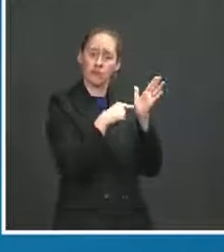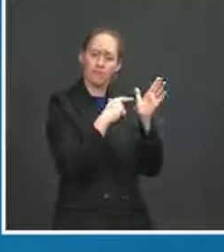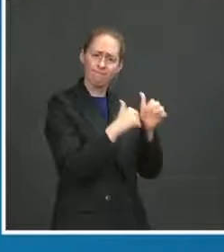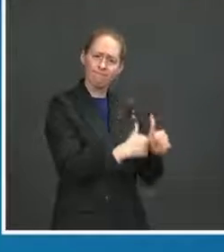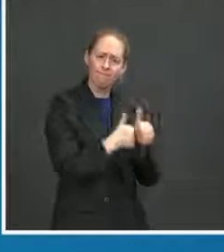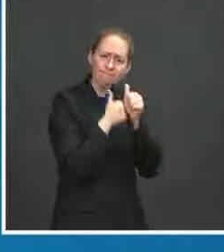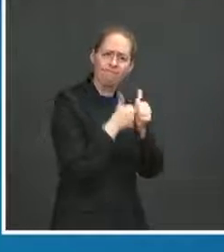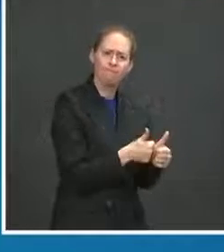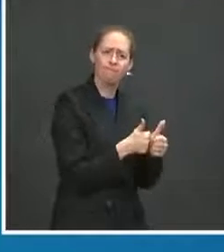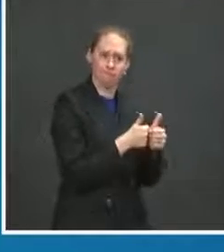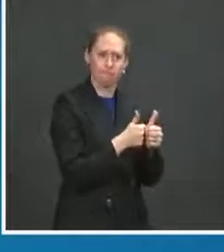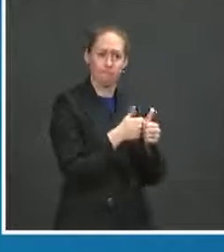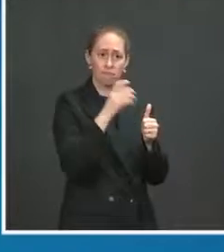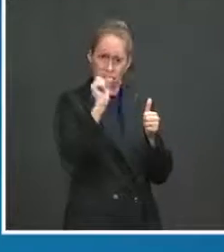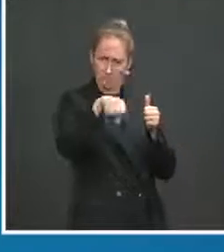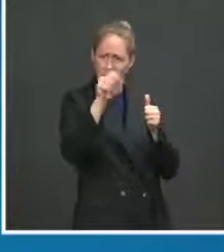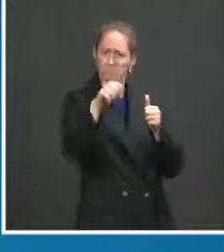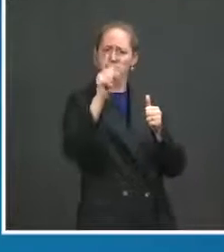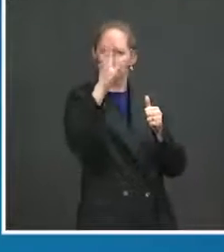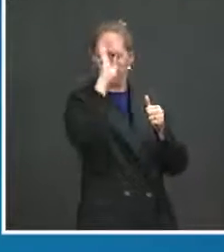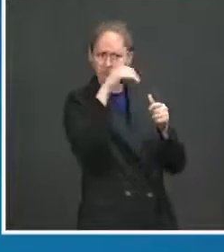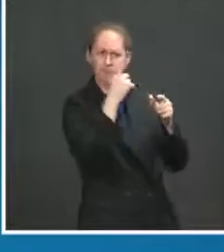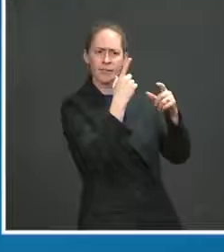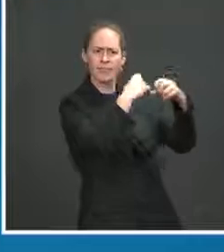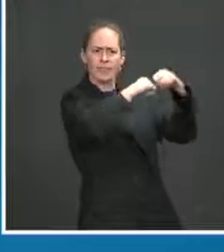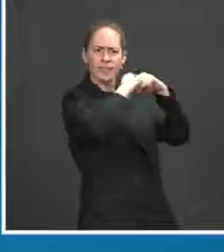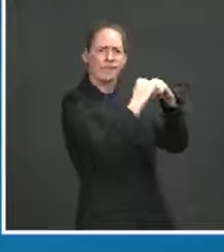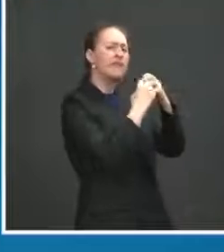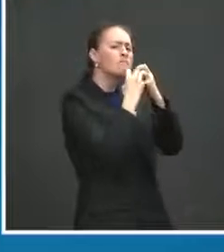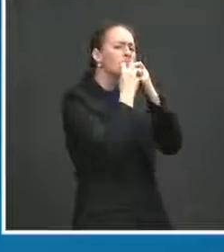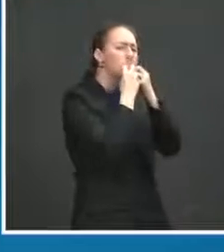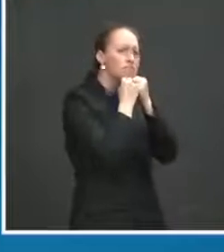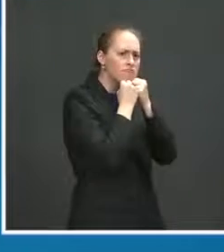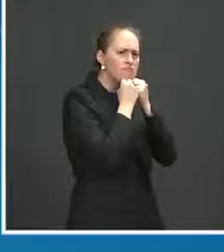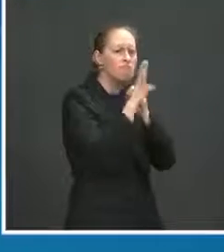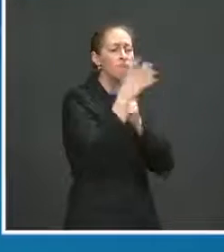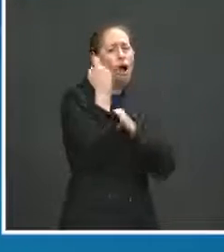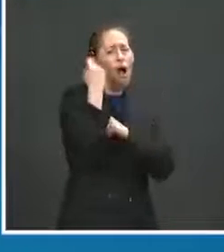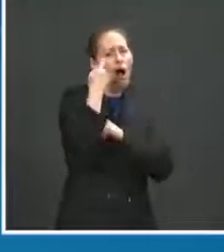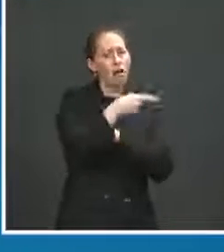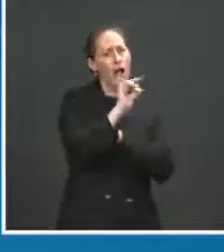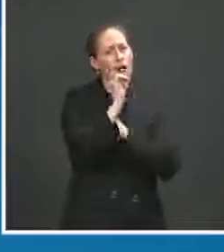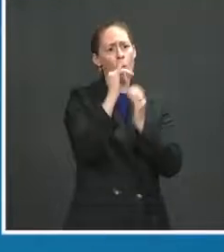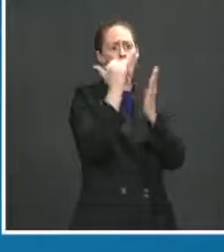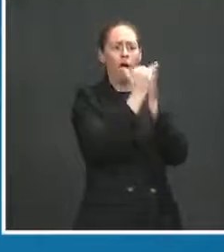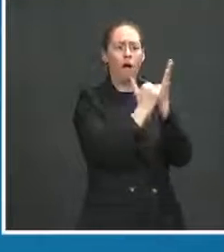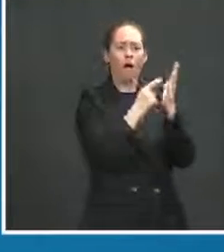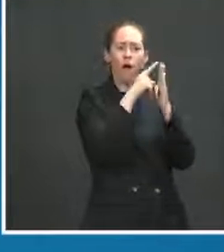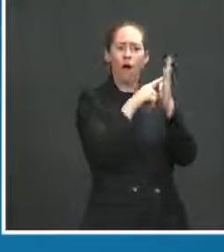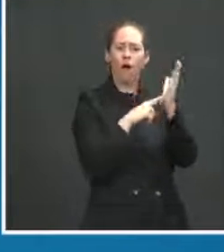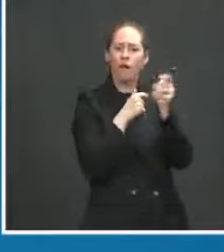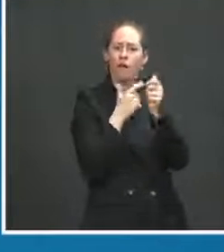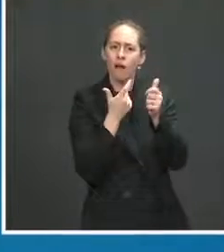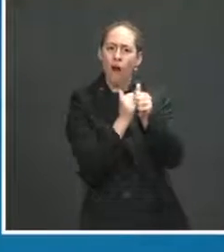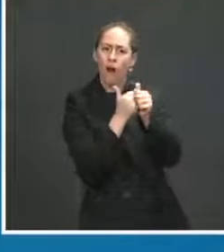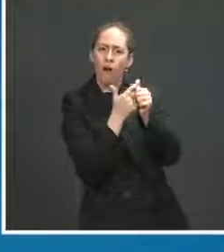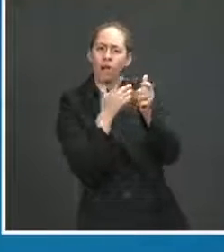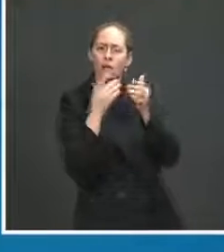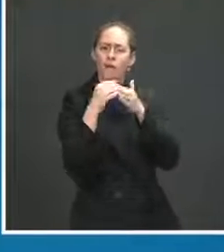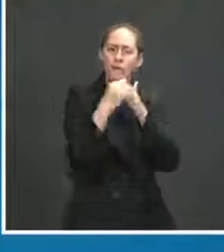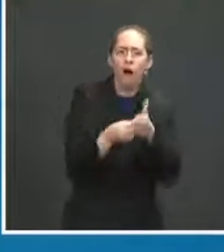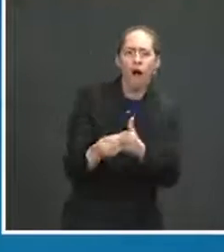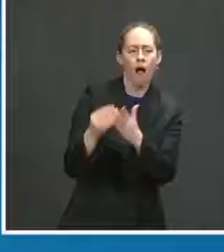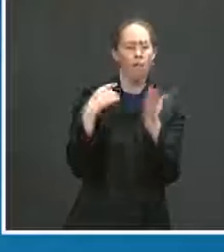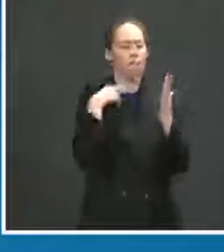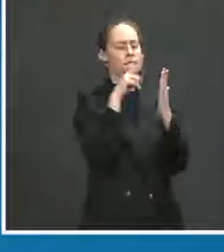defend, it is a guide. It is a guide for your service. It